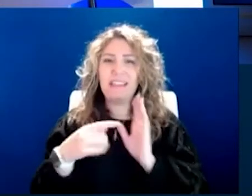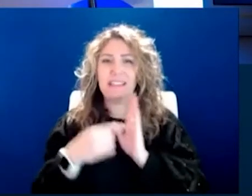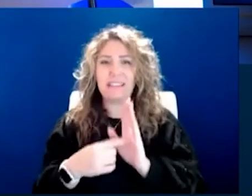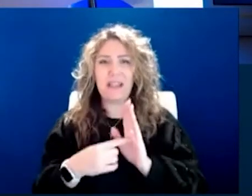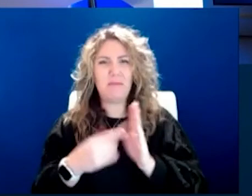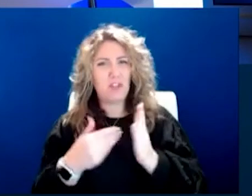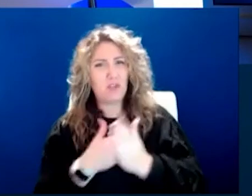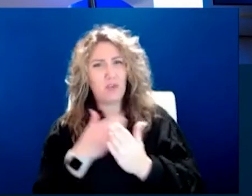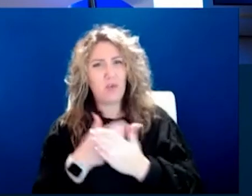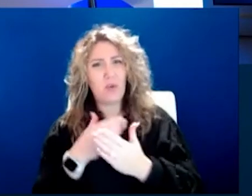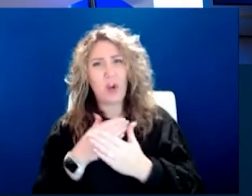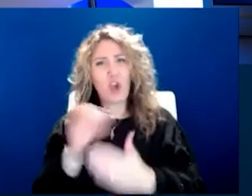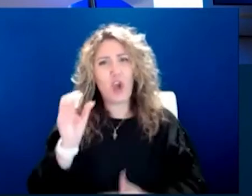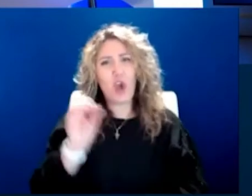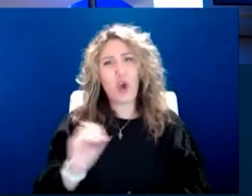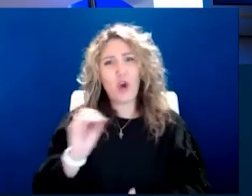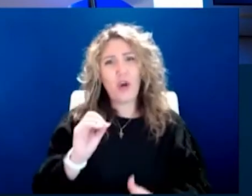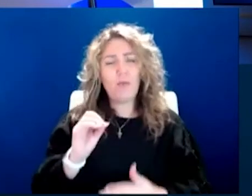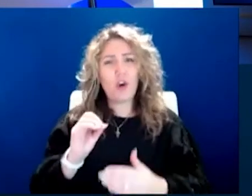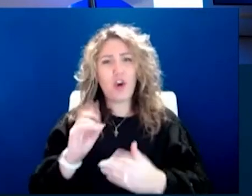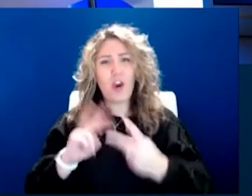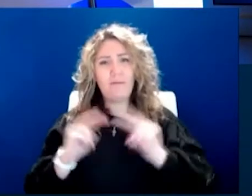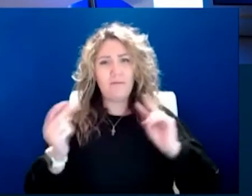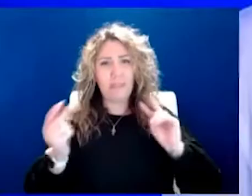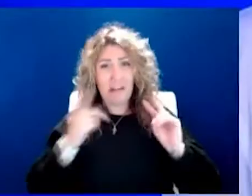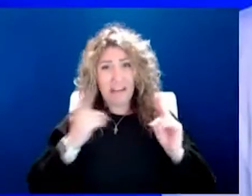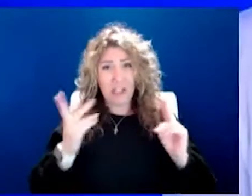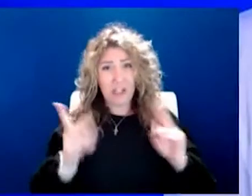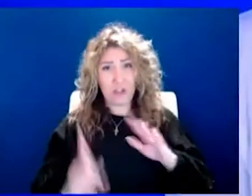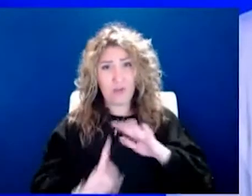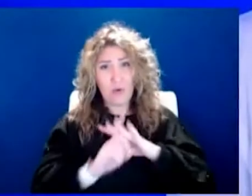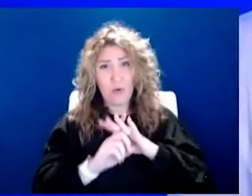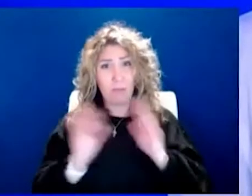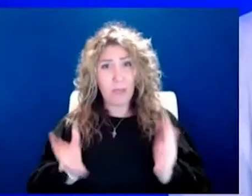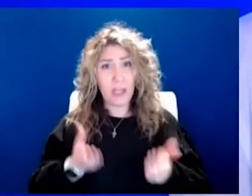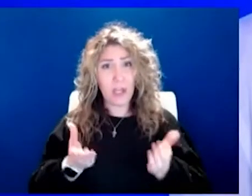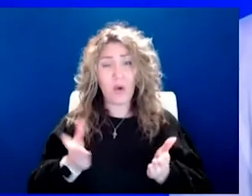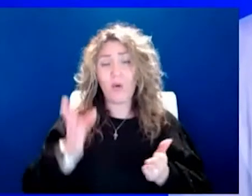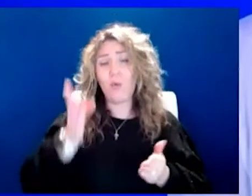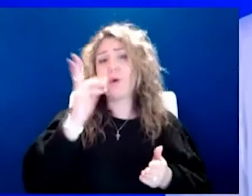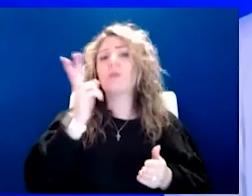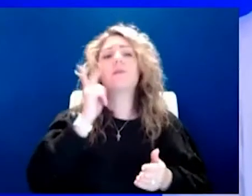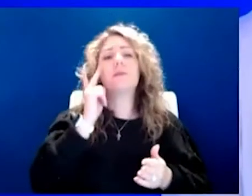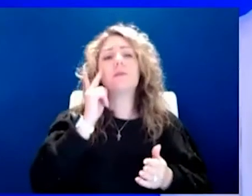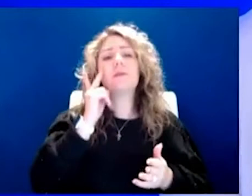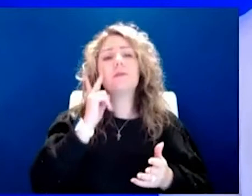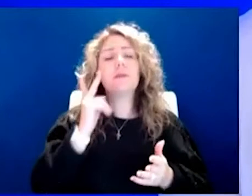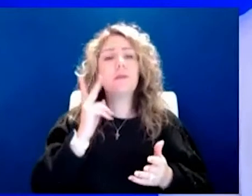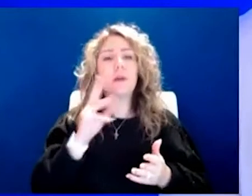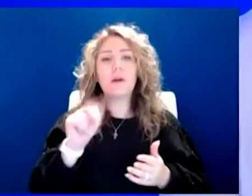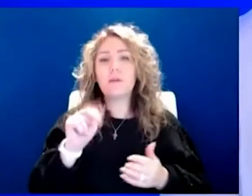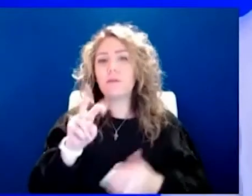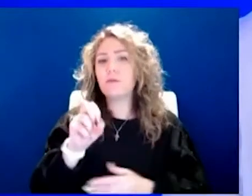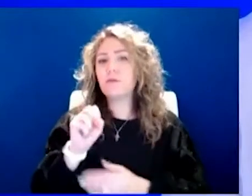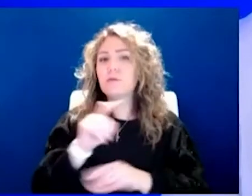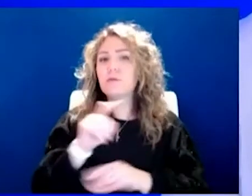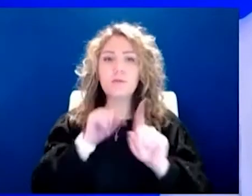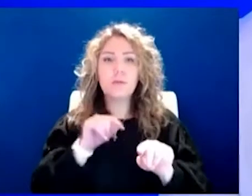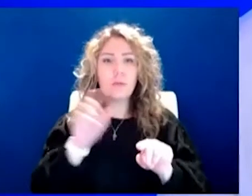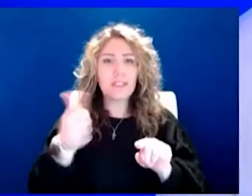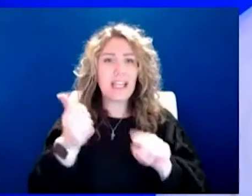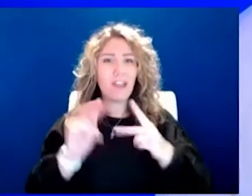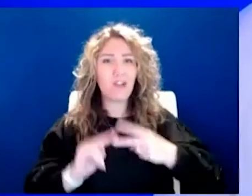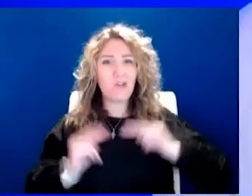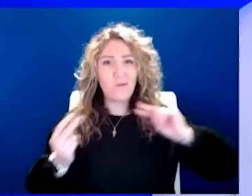variant and has it showed up in Kansas City? What do we know about that? I think we're going to see news reports about other variants all